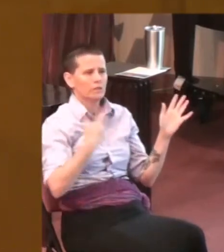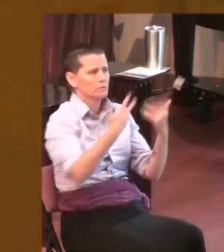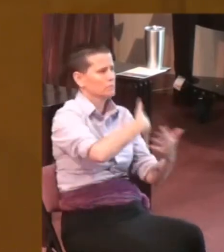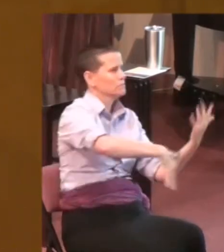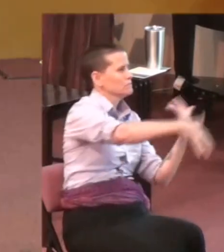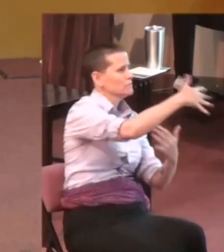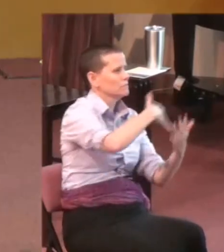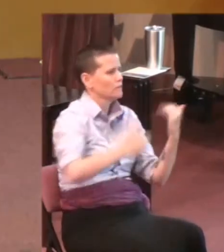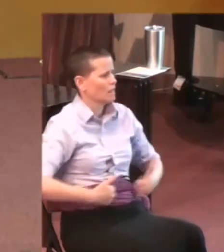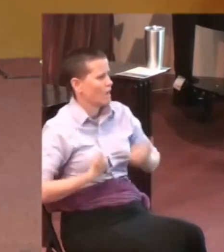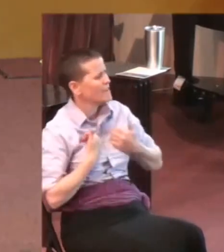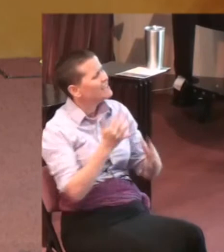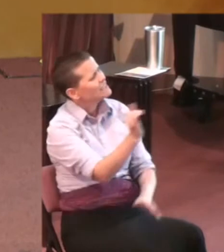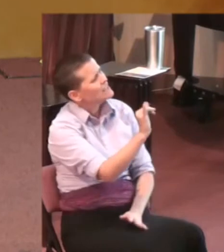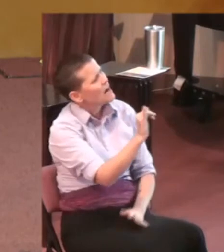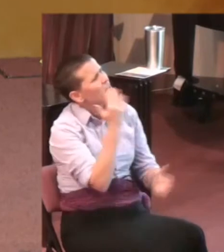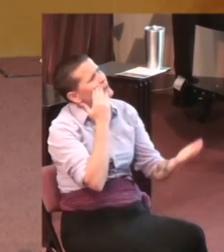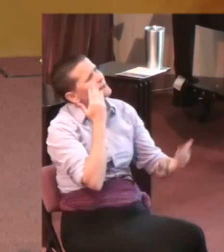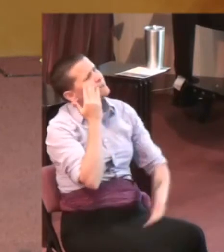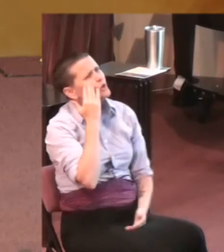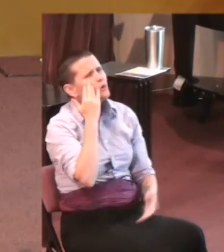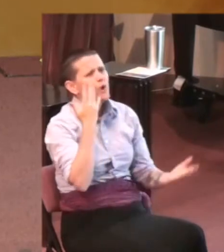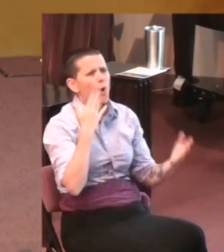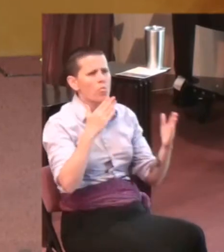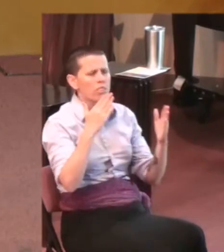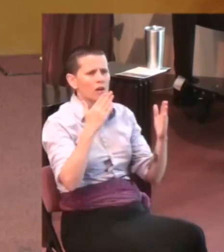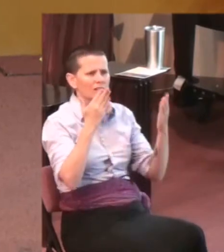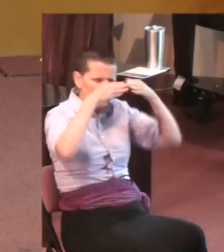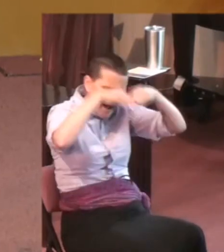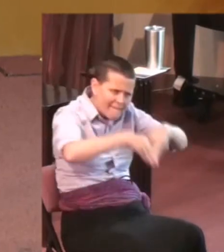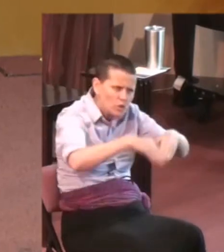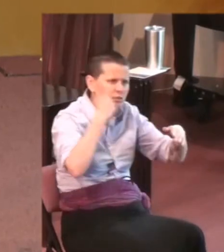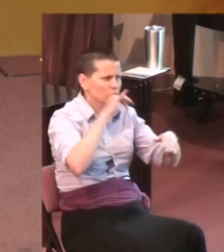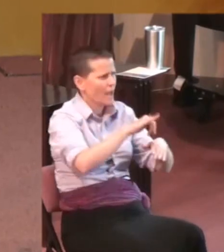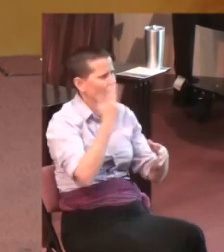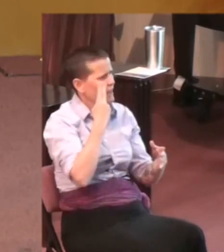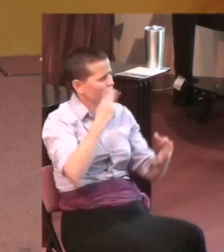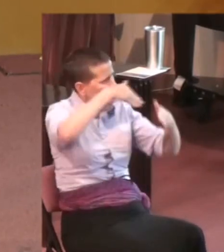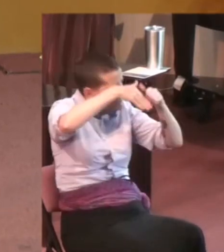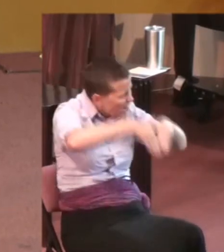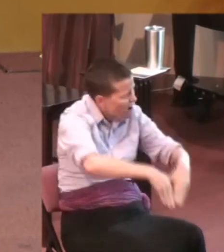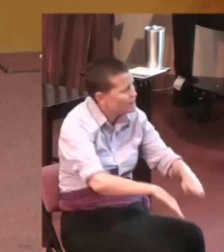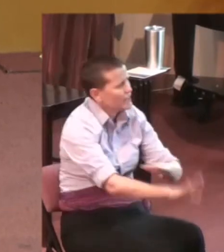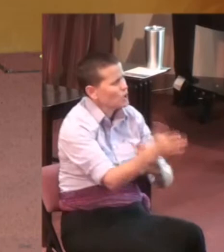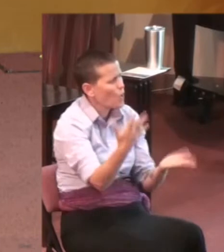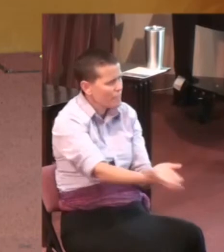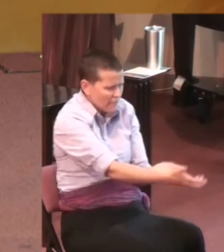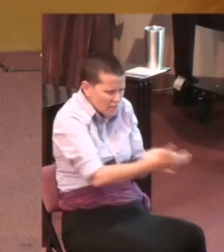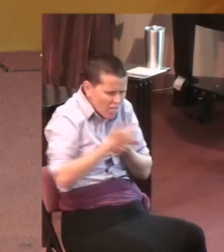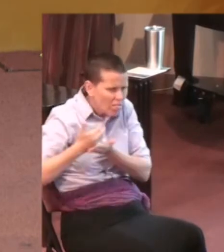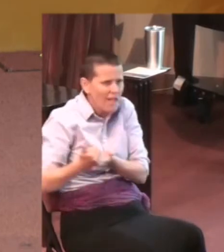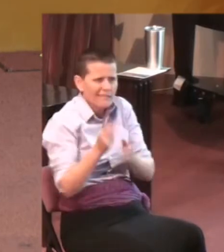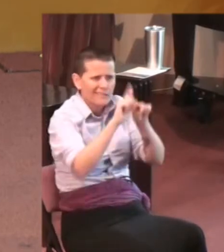the deep sea divers that go down and pick up like abalone and sponges in third world countries, they just have to hold their breath.